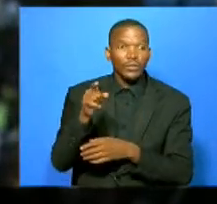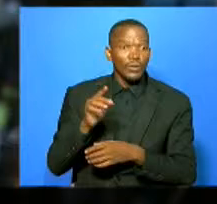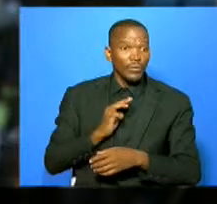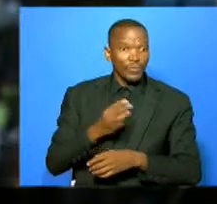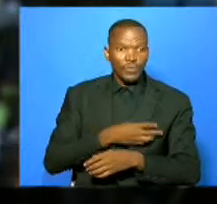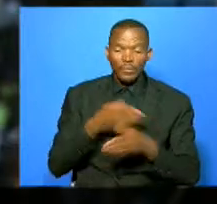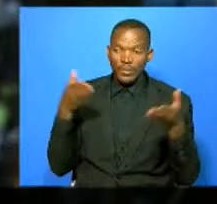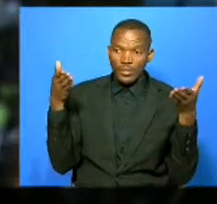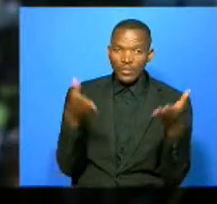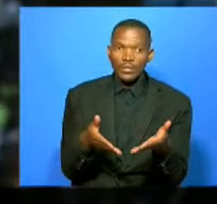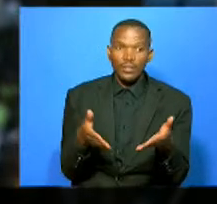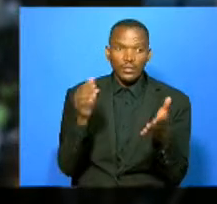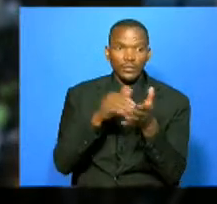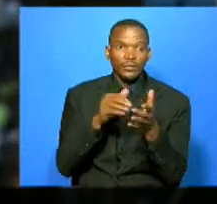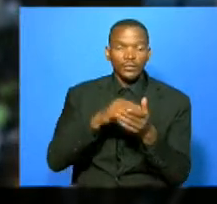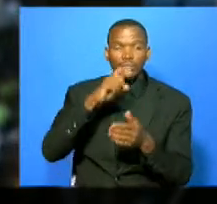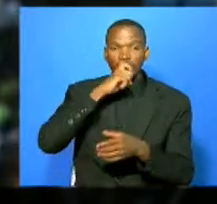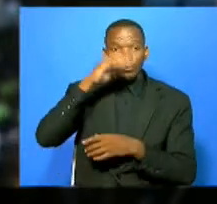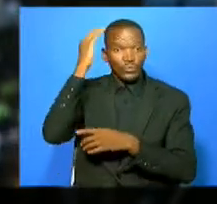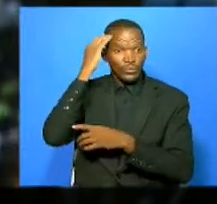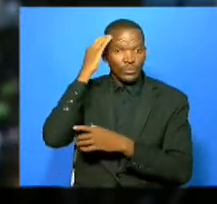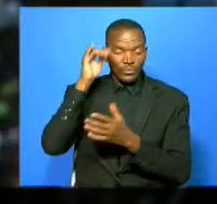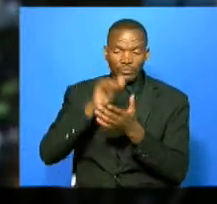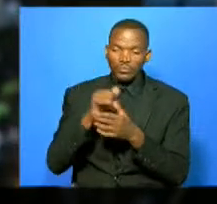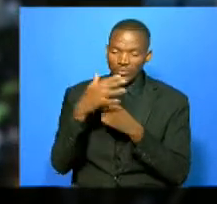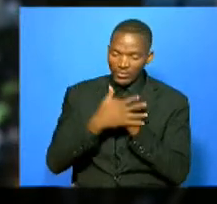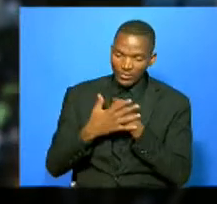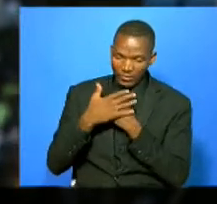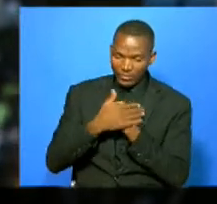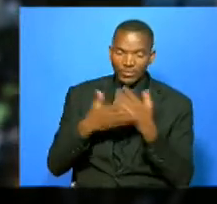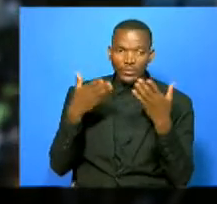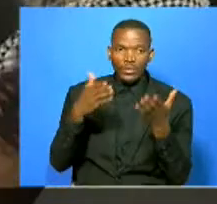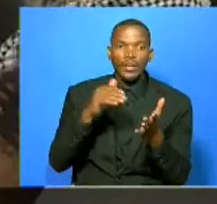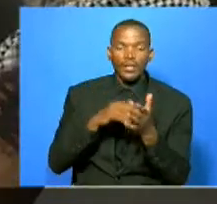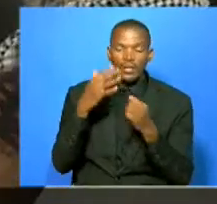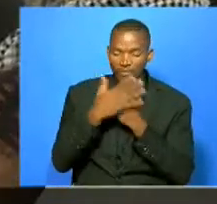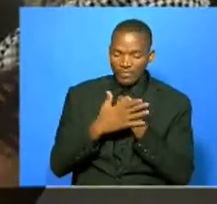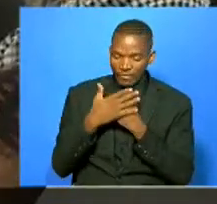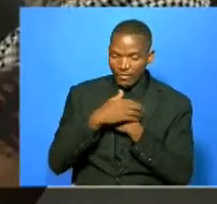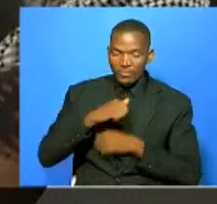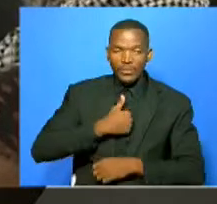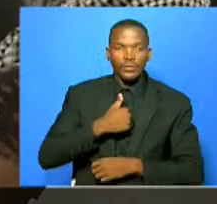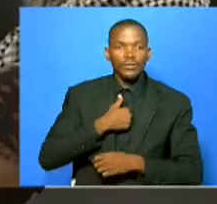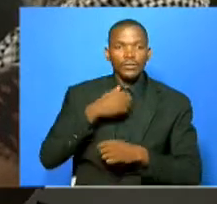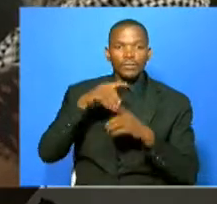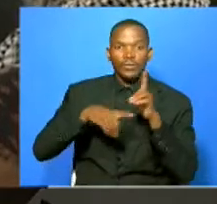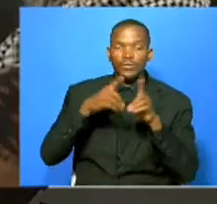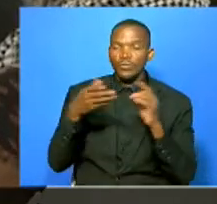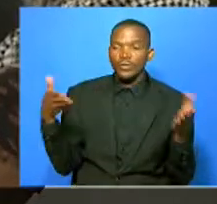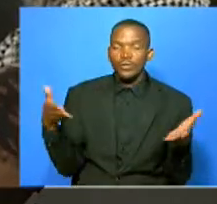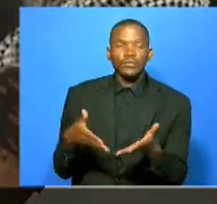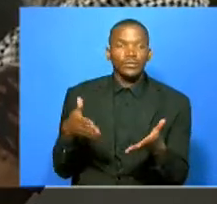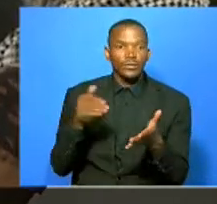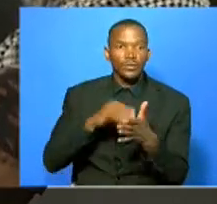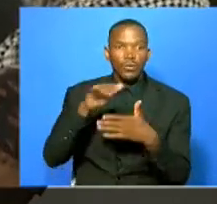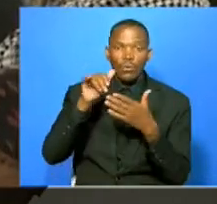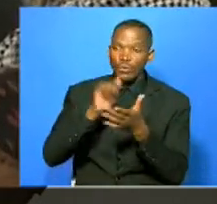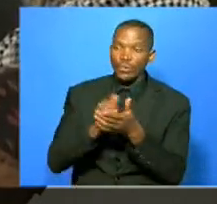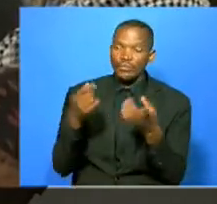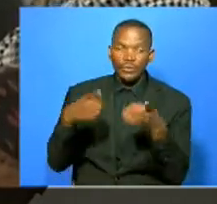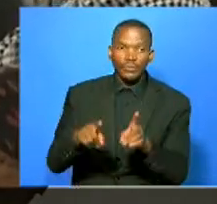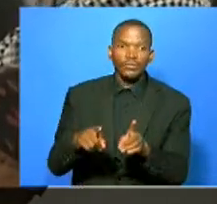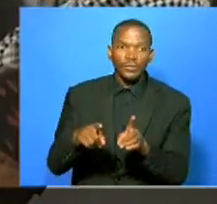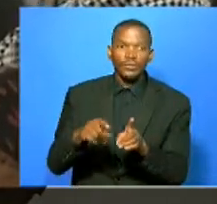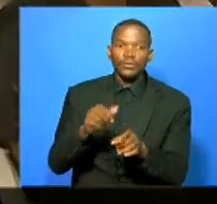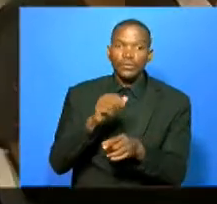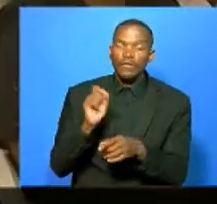le gano re tsile jalo go tla go gomotsa le rona re ikgomotsa re le batho ba kgaolo e gore se se diragetseng se ke la ntha